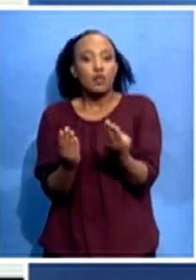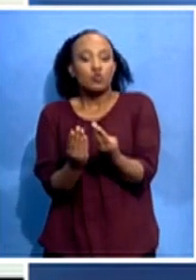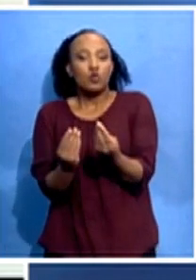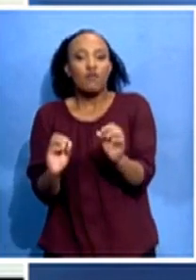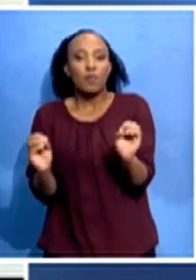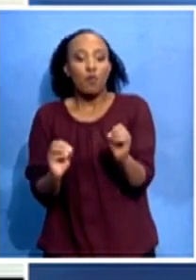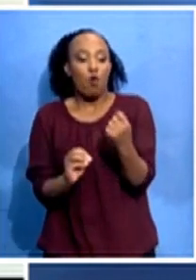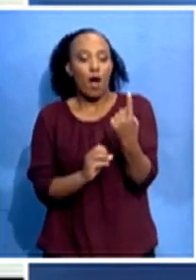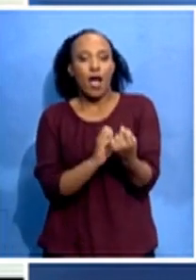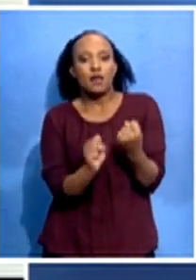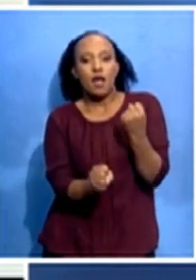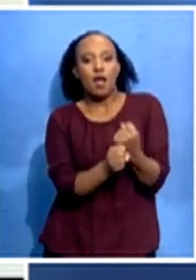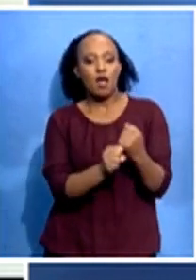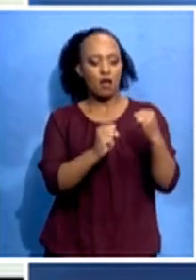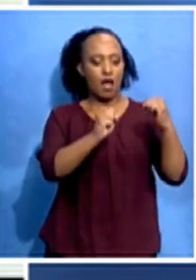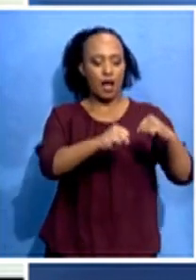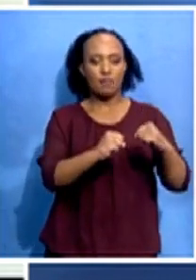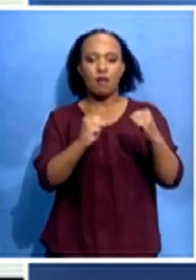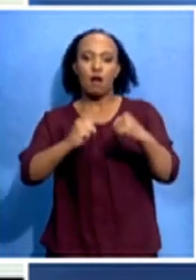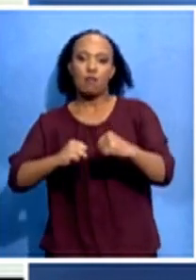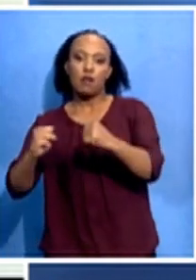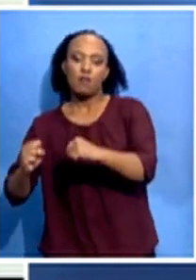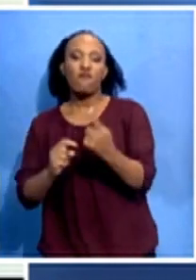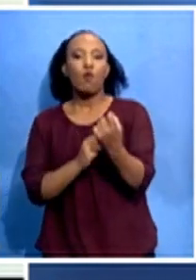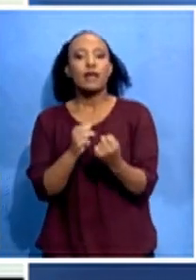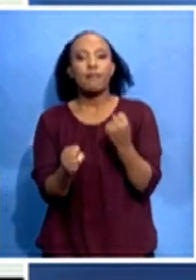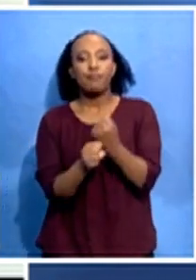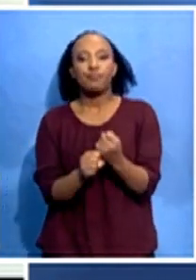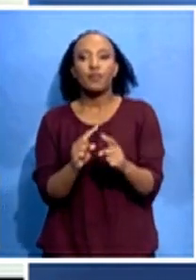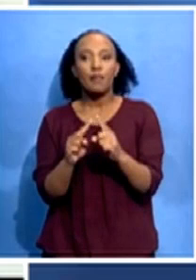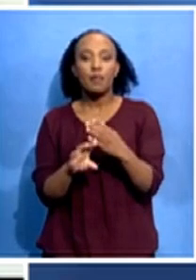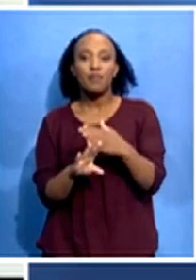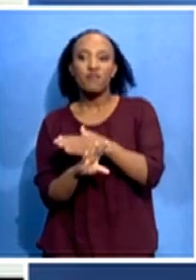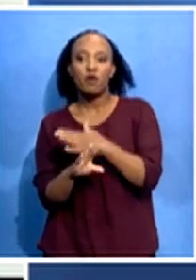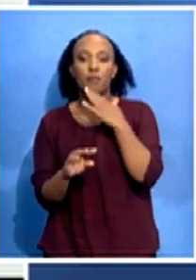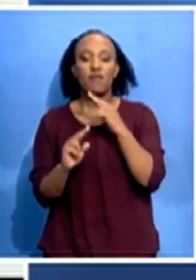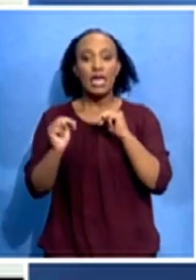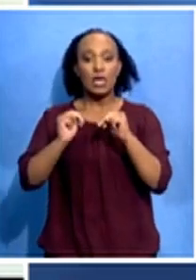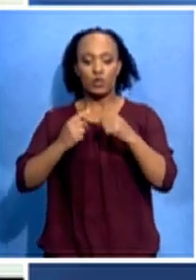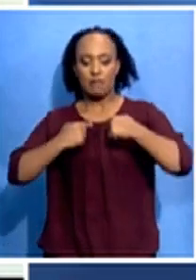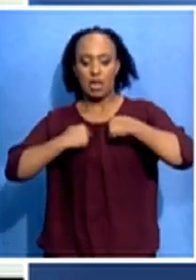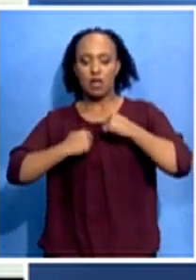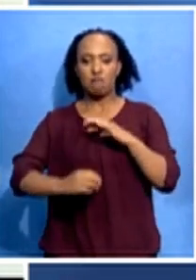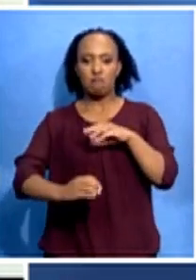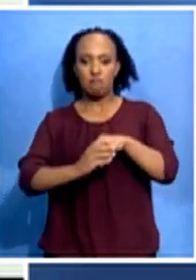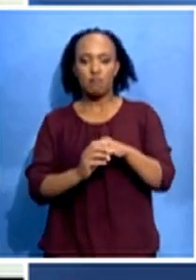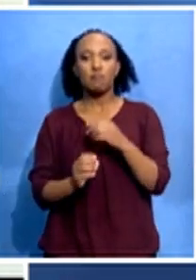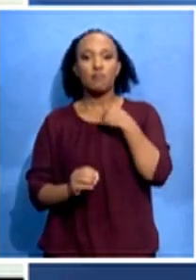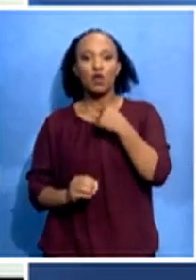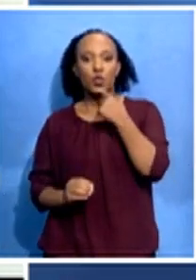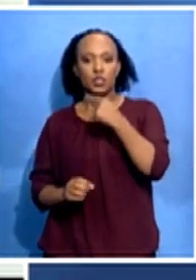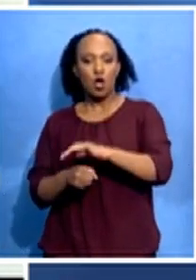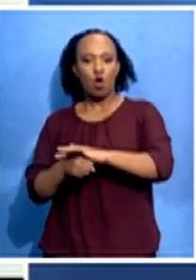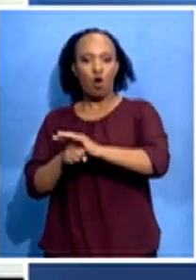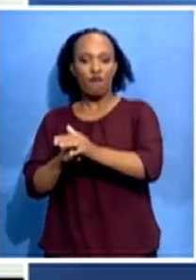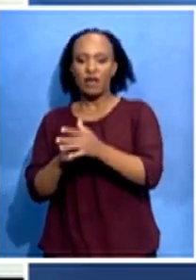the compromise, if I was negotiating or mediating, I'd be saying COVID-19 produced the Disaster Management Act. There was a freeze, like